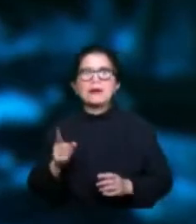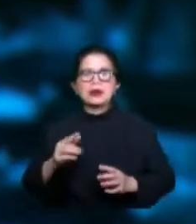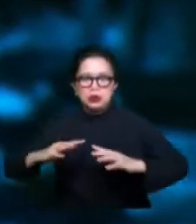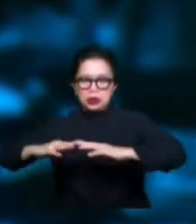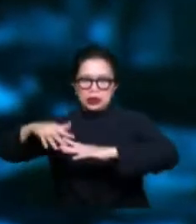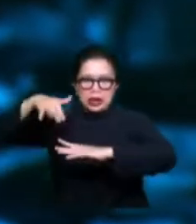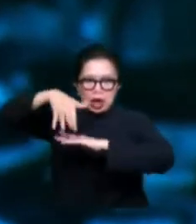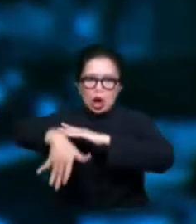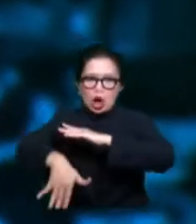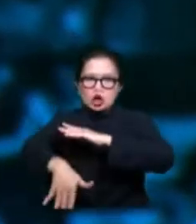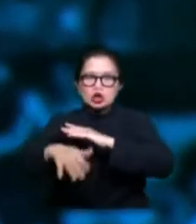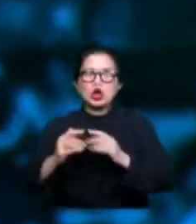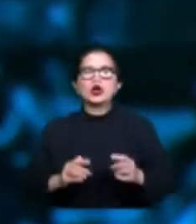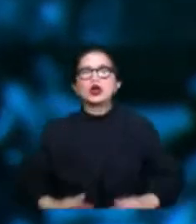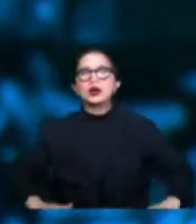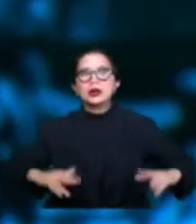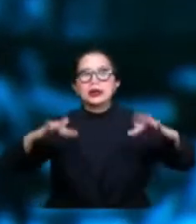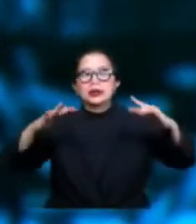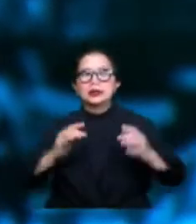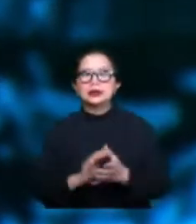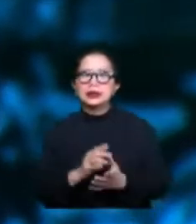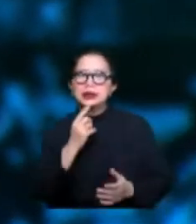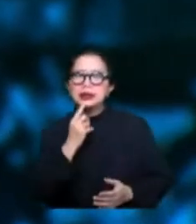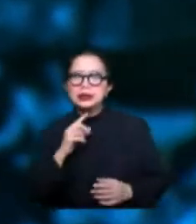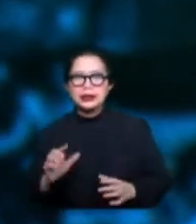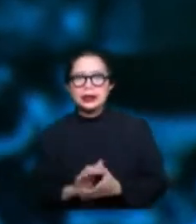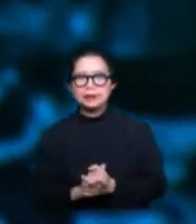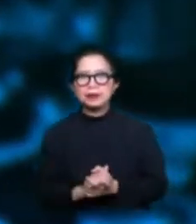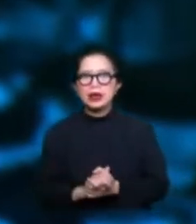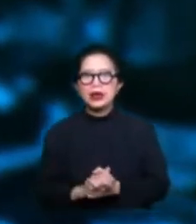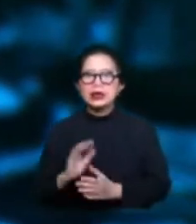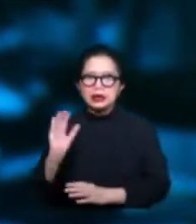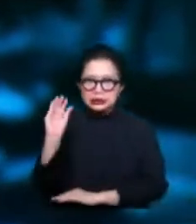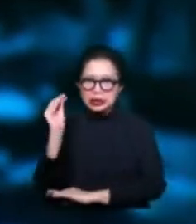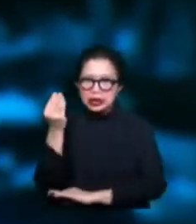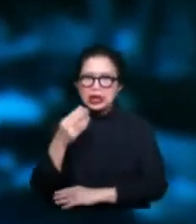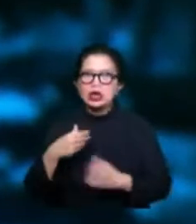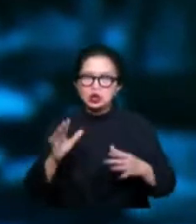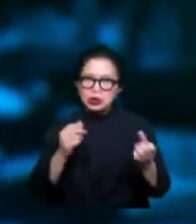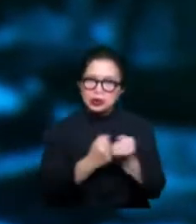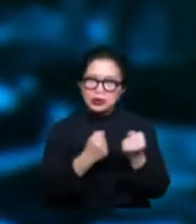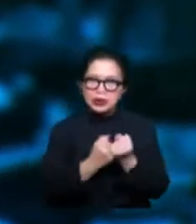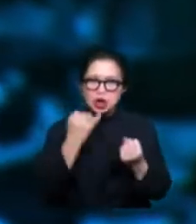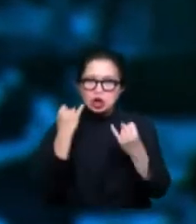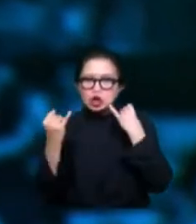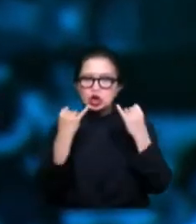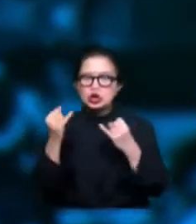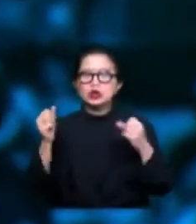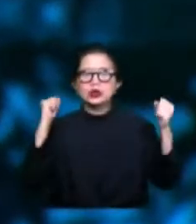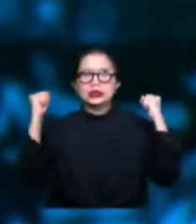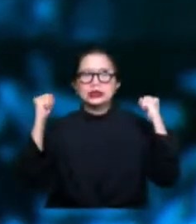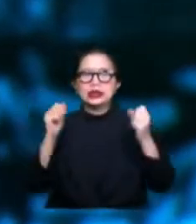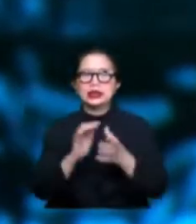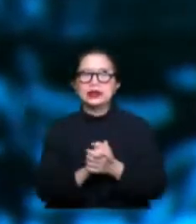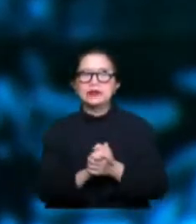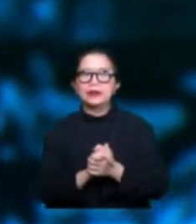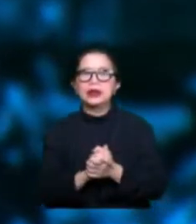has also been contributing to health issues such as communicable disease or non-communicable